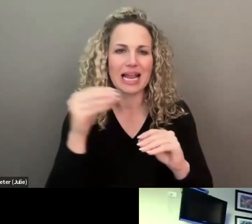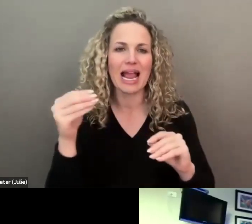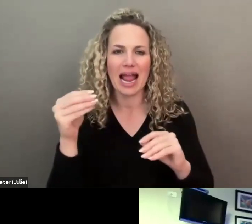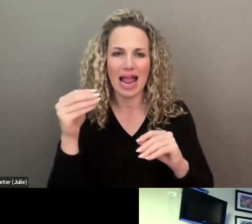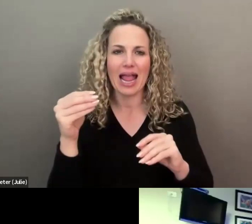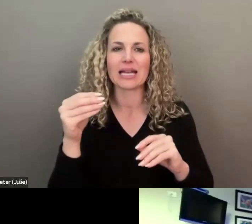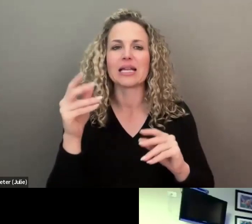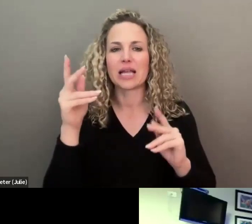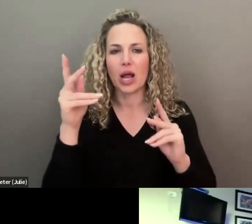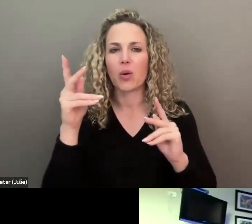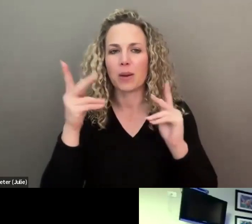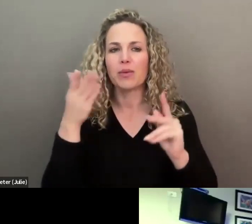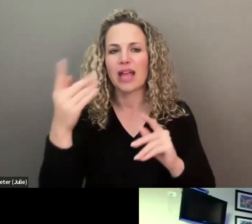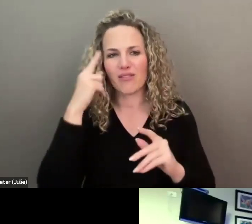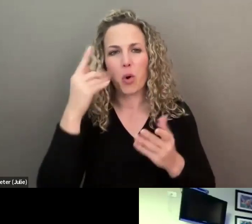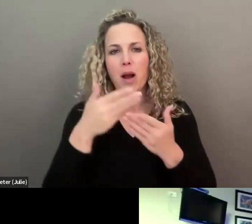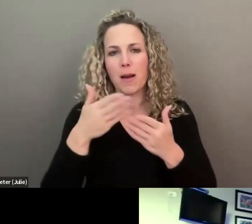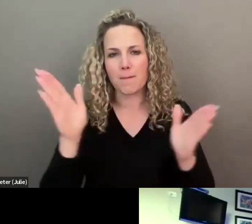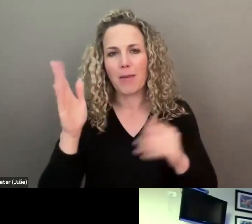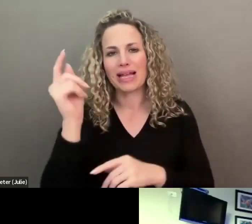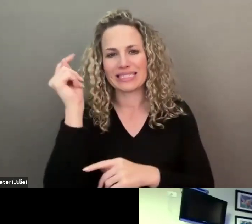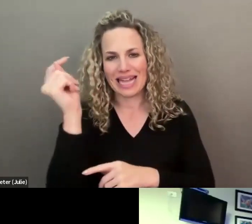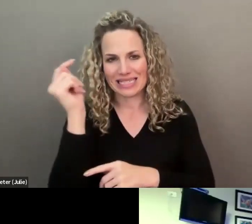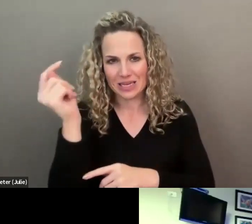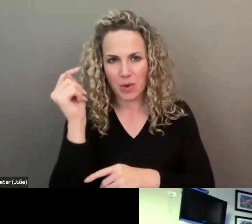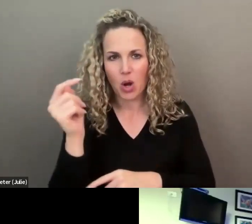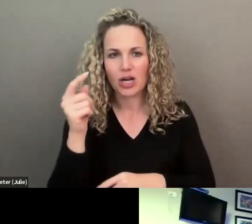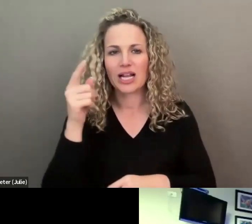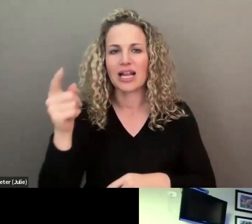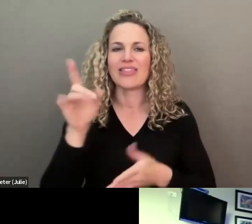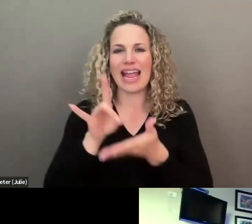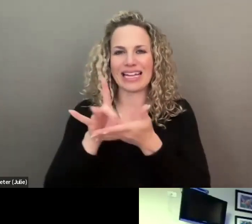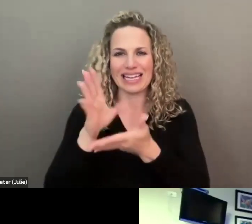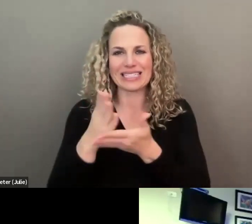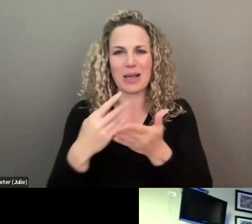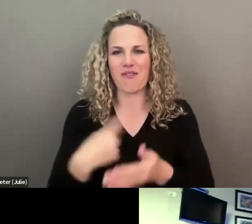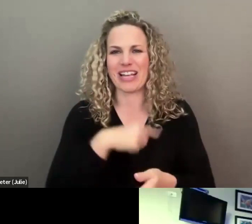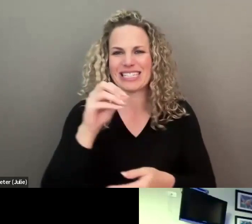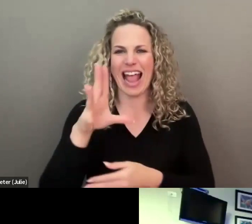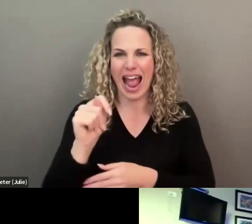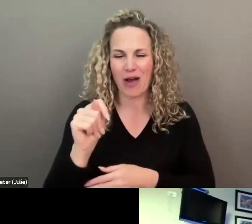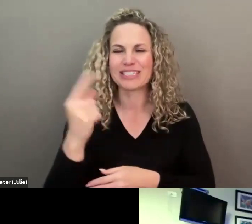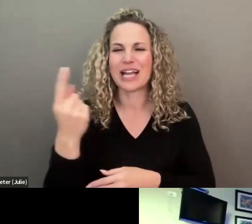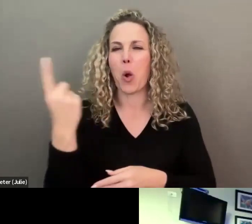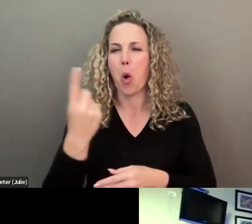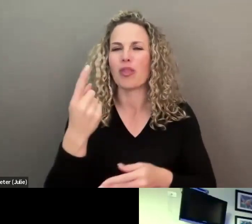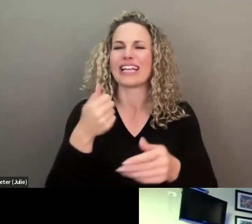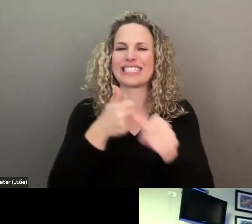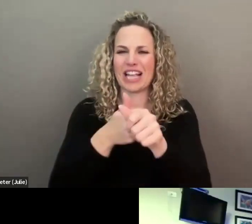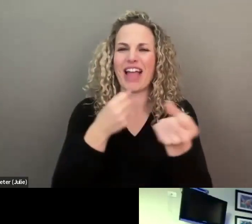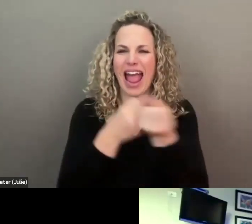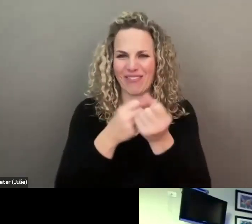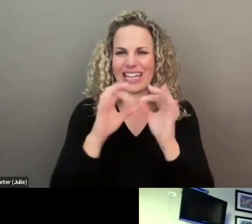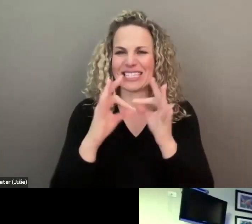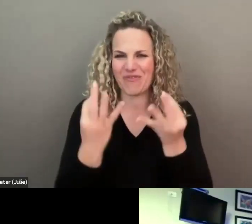a bit of folks that were there for public testimony. They actually kicked some of us out and said only self-advocates and families at one